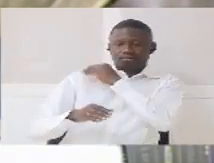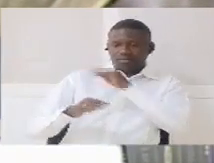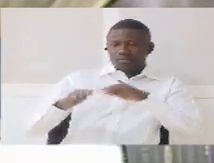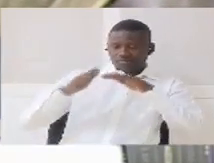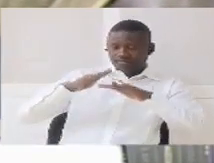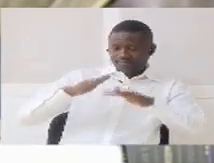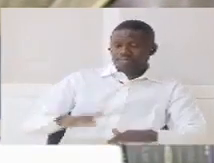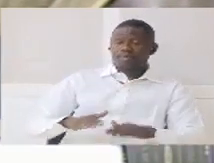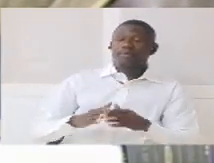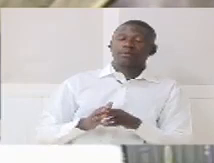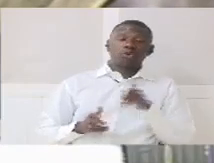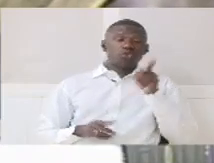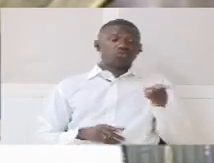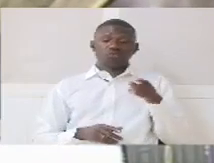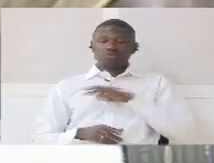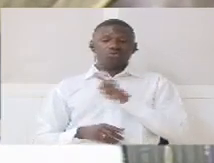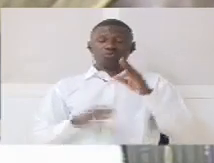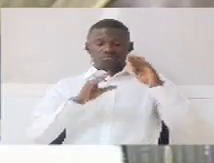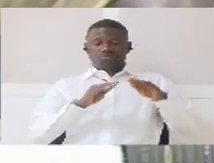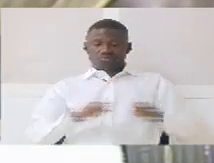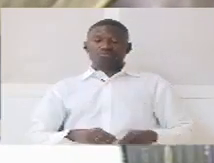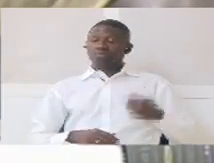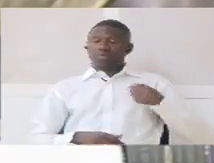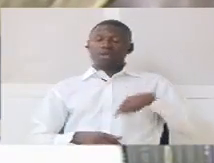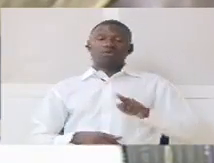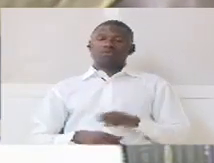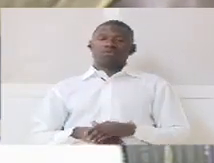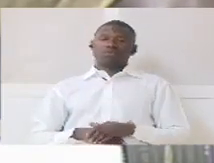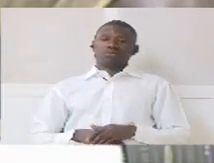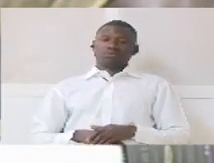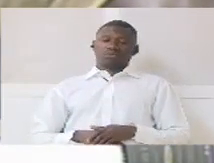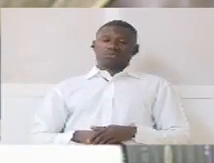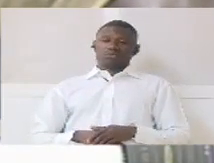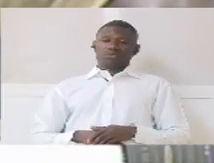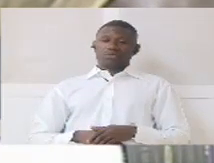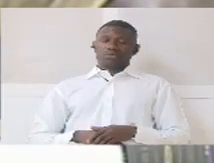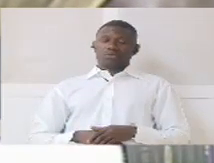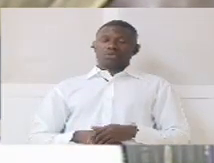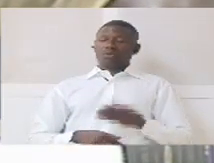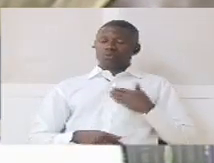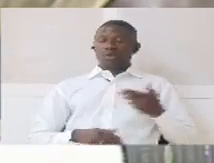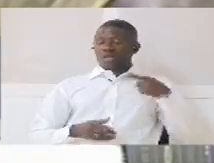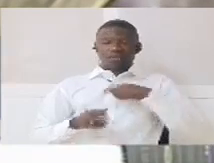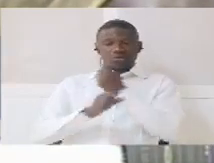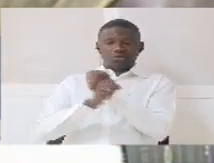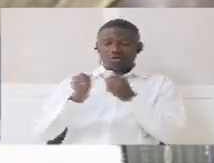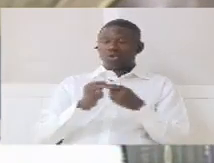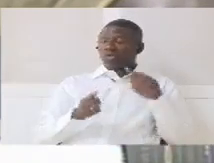But you will not demote me. So we were in that situation until they removed my